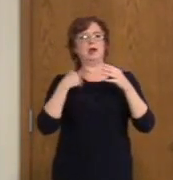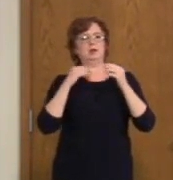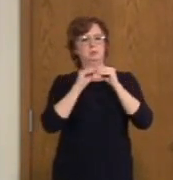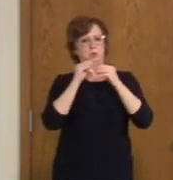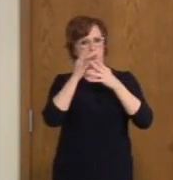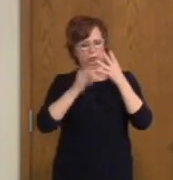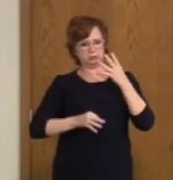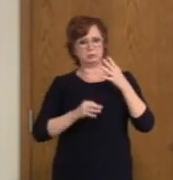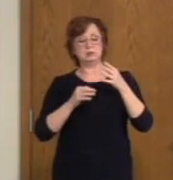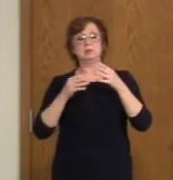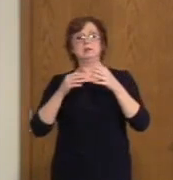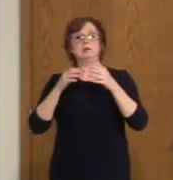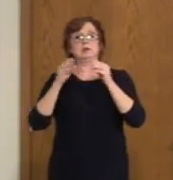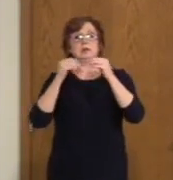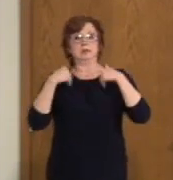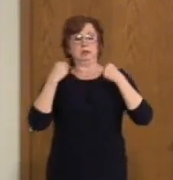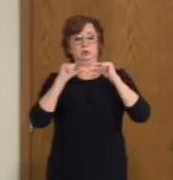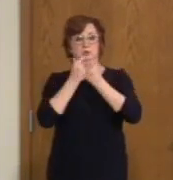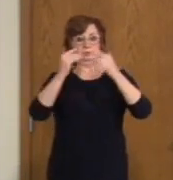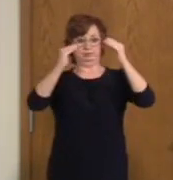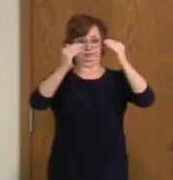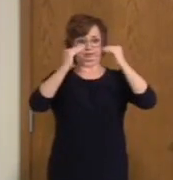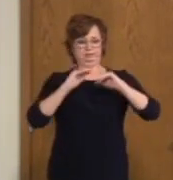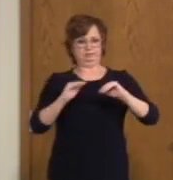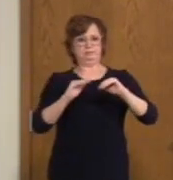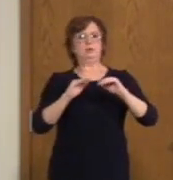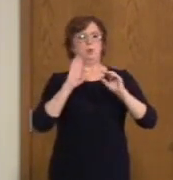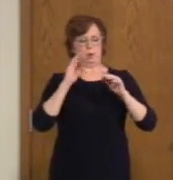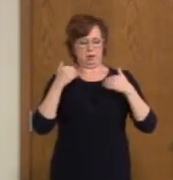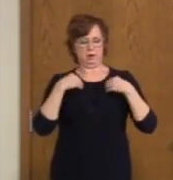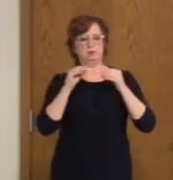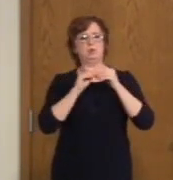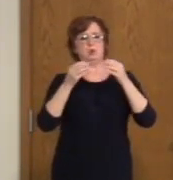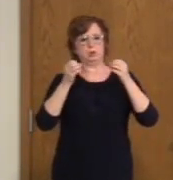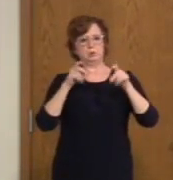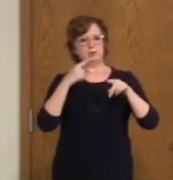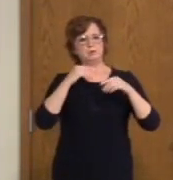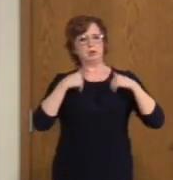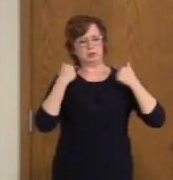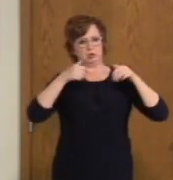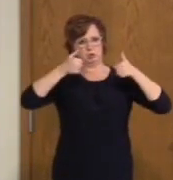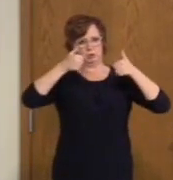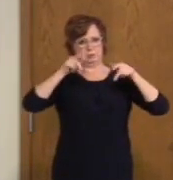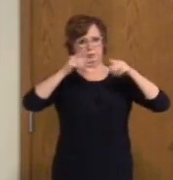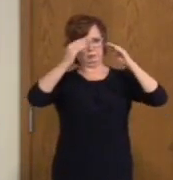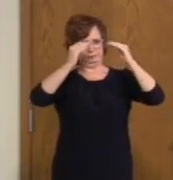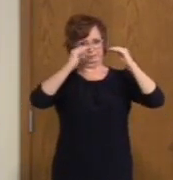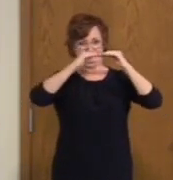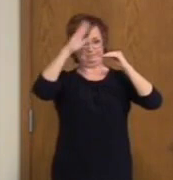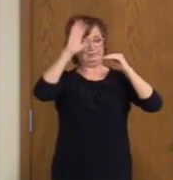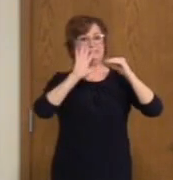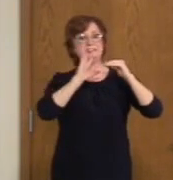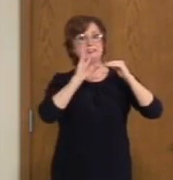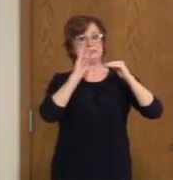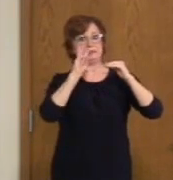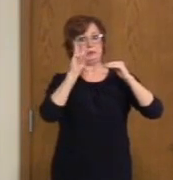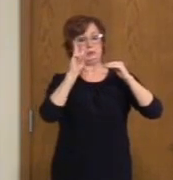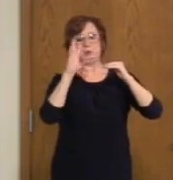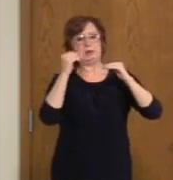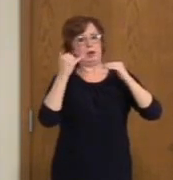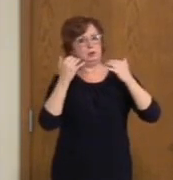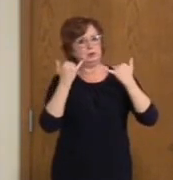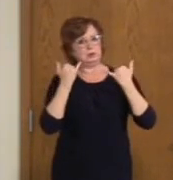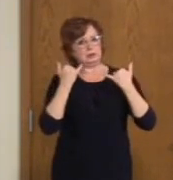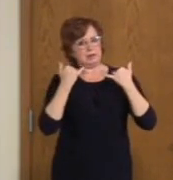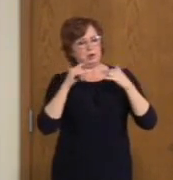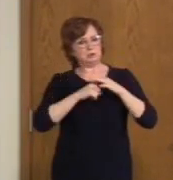the opportunity to receive a vaccine. Tomorrow, starting at 8 a.m., everyone in Saskatchewan aged 60 and over can